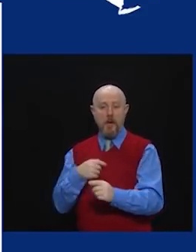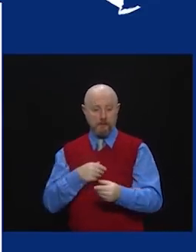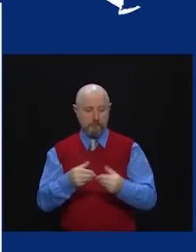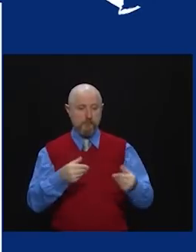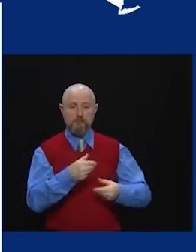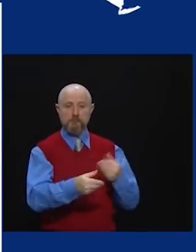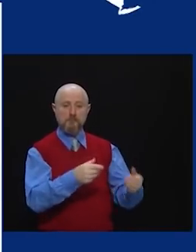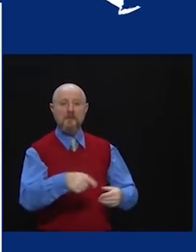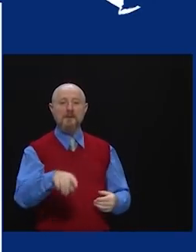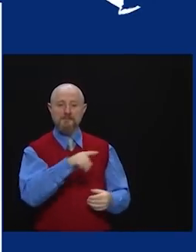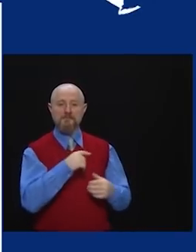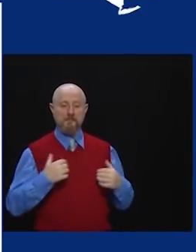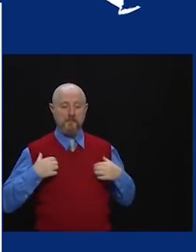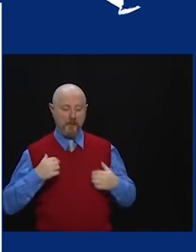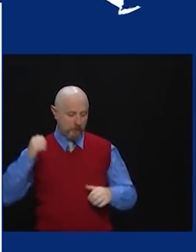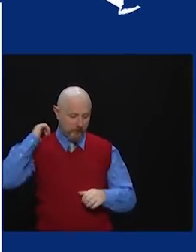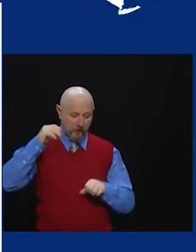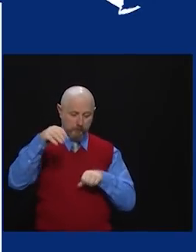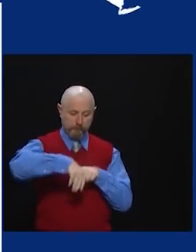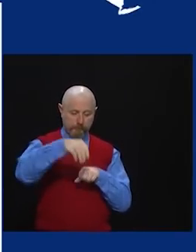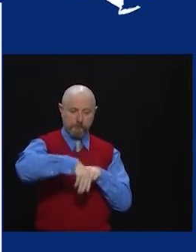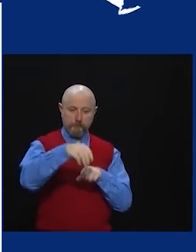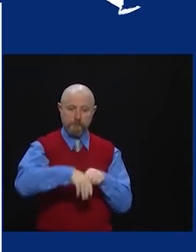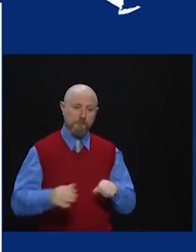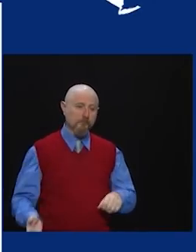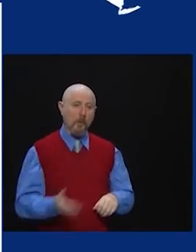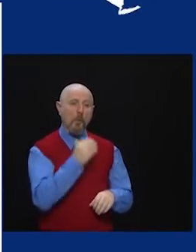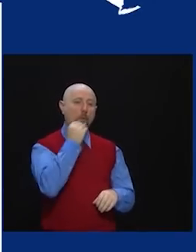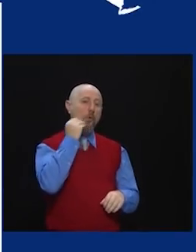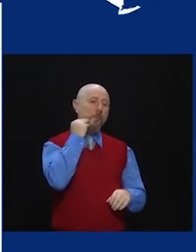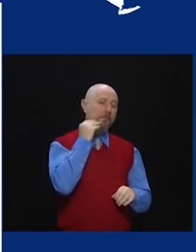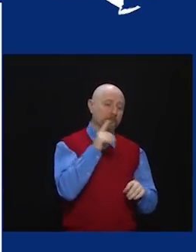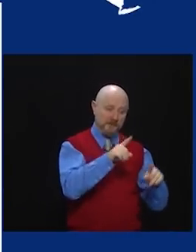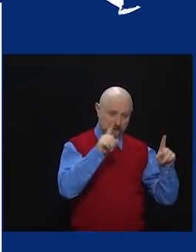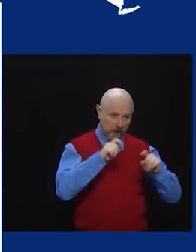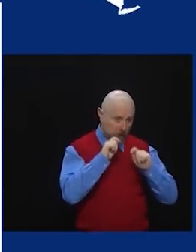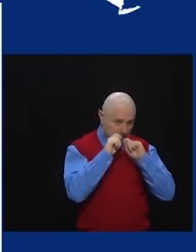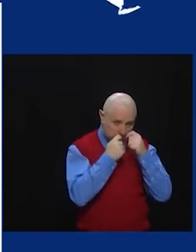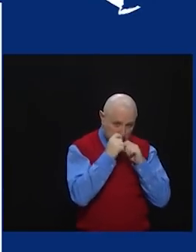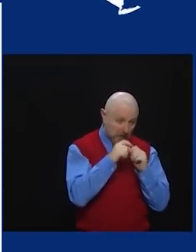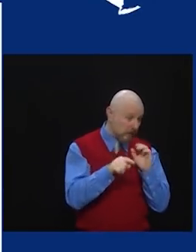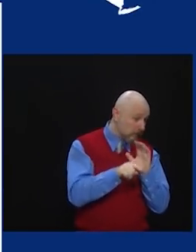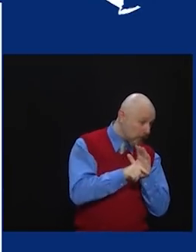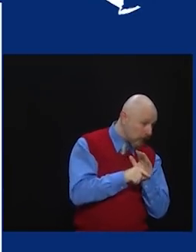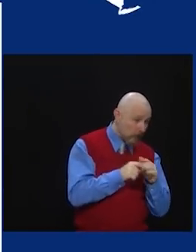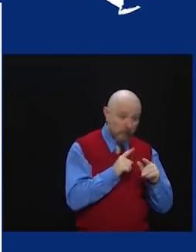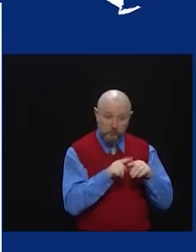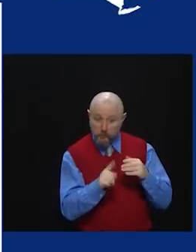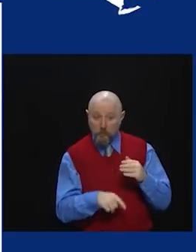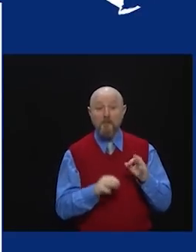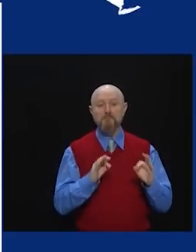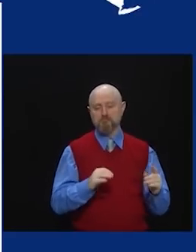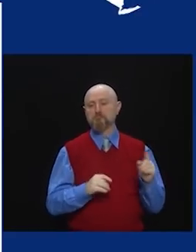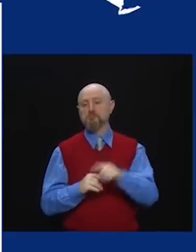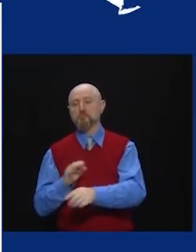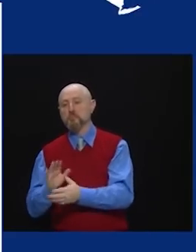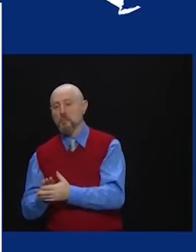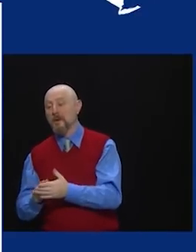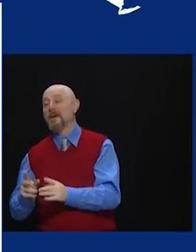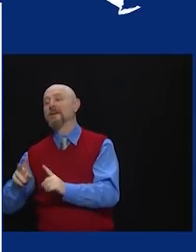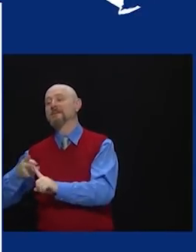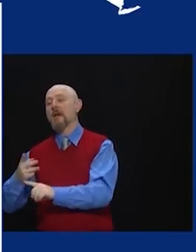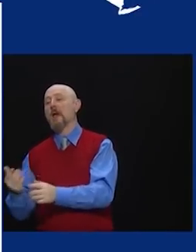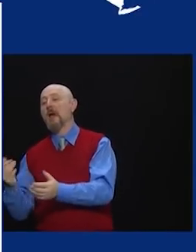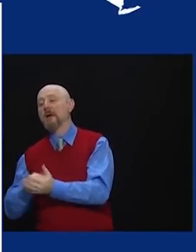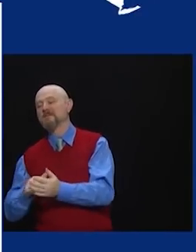back the next day if they have a negative test, and get tested again in a couple of days. This is how we believe, listening to the experts, that this is the safest way to keep